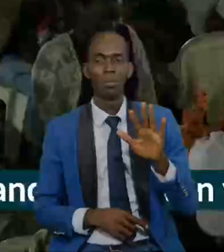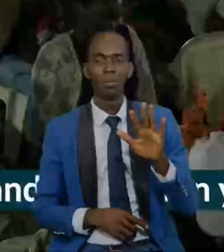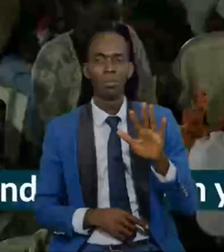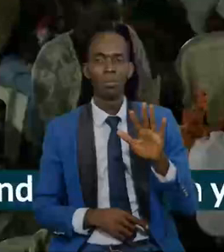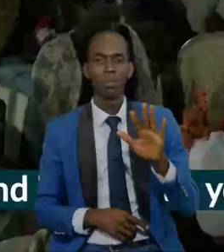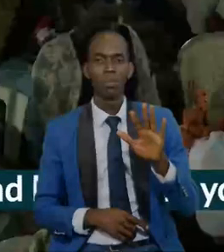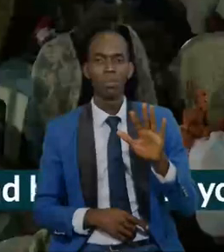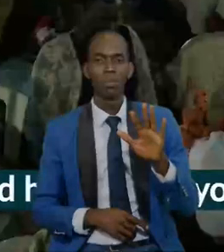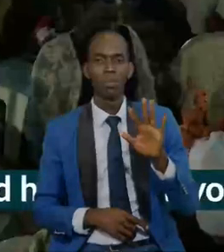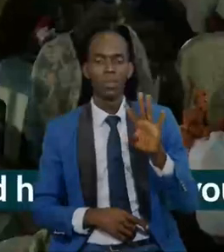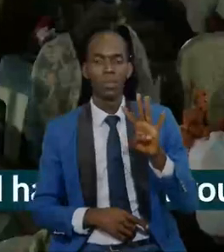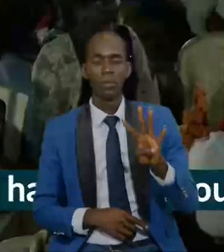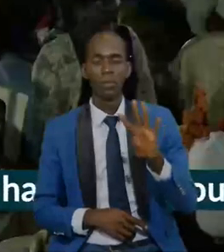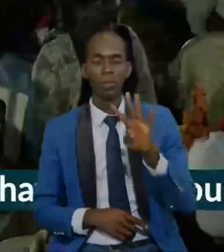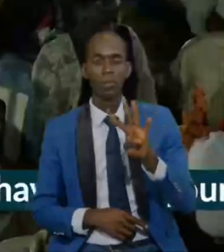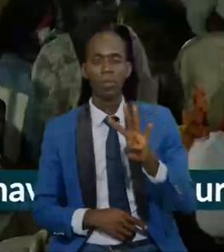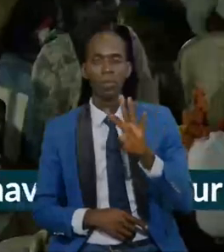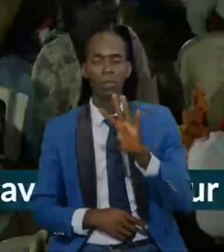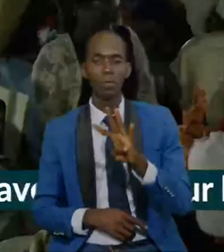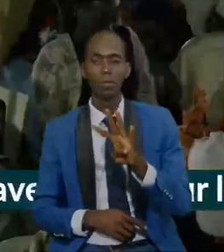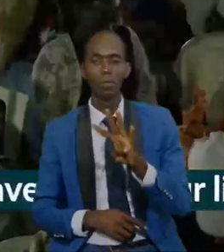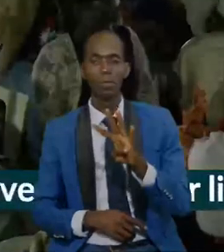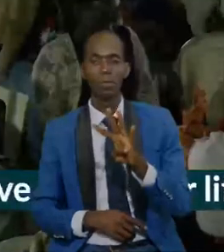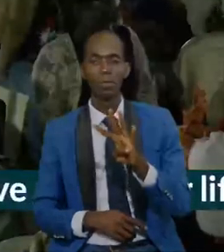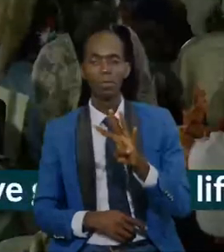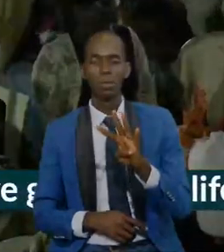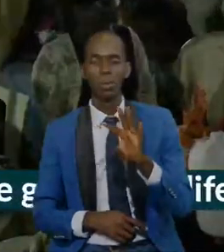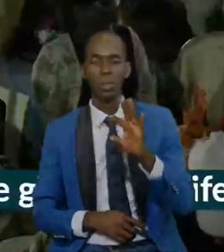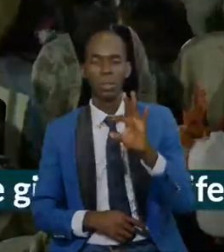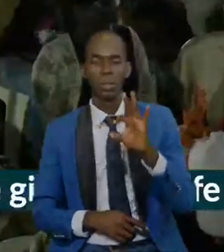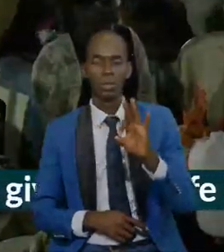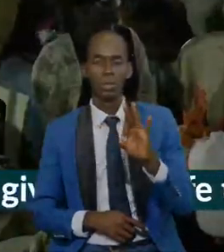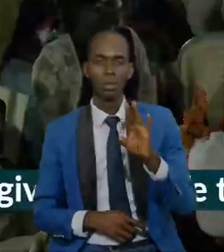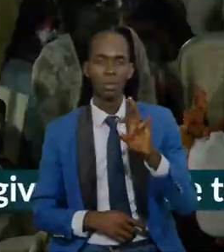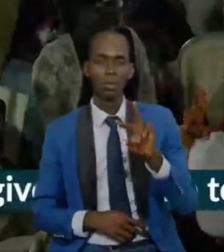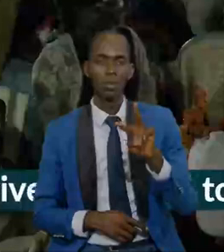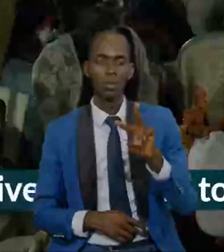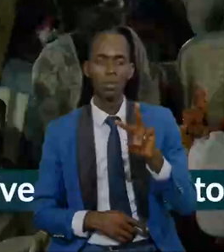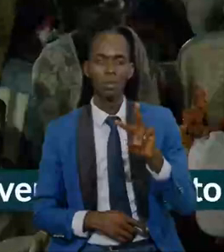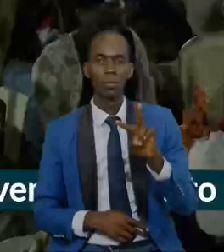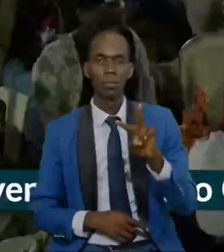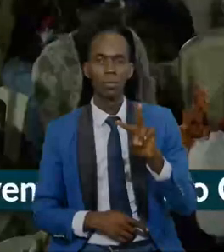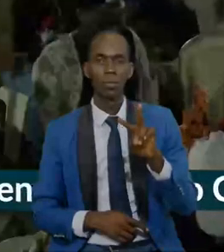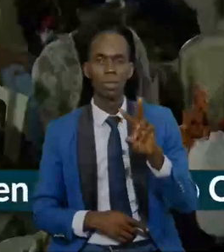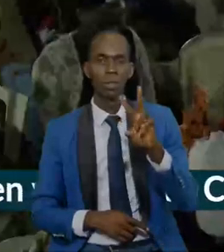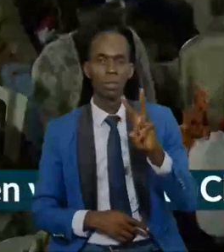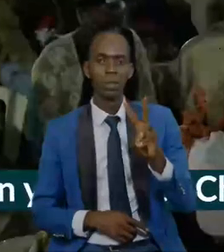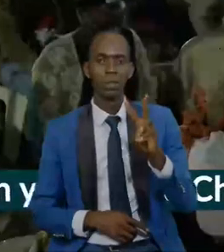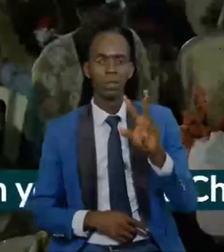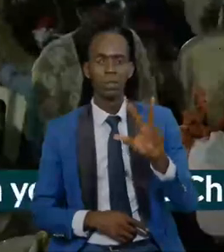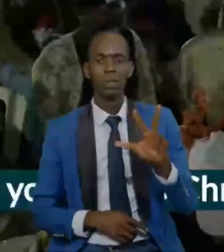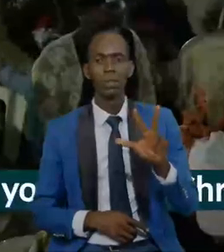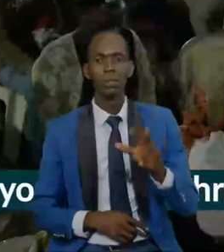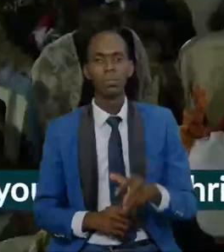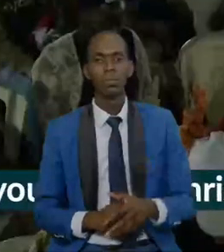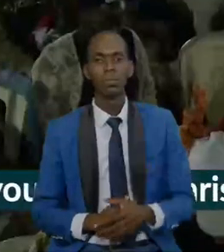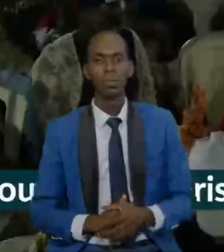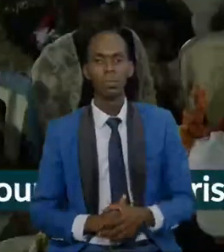444 444 92 92 63